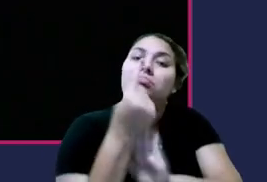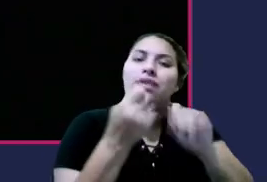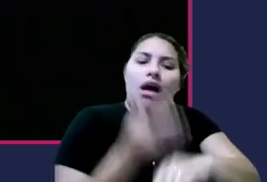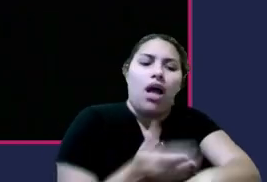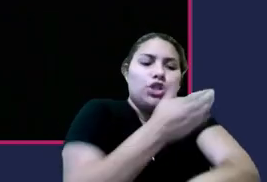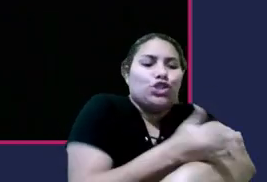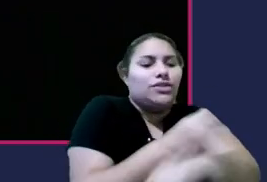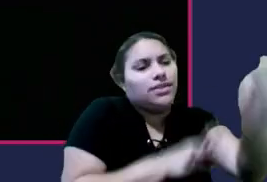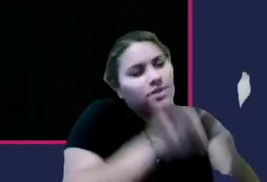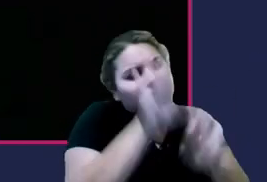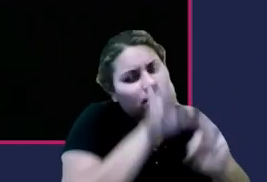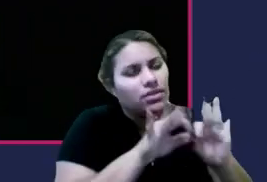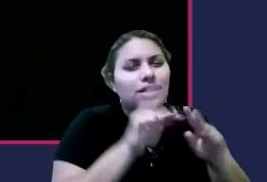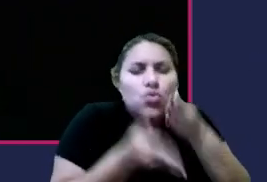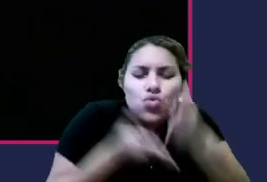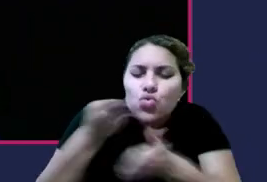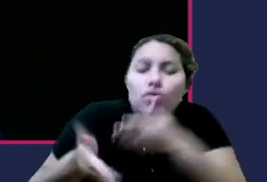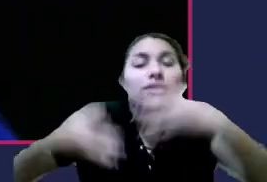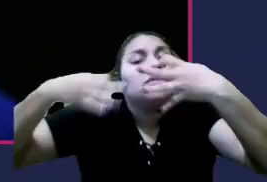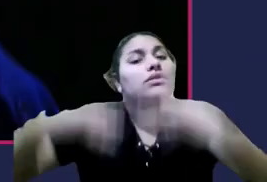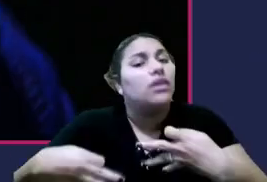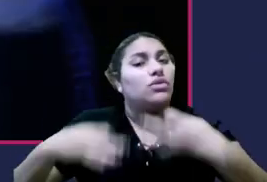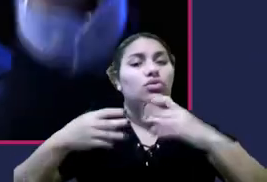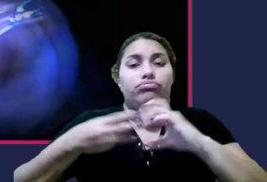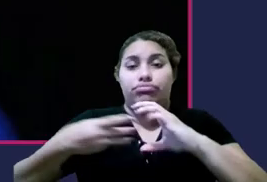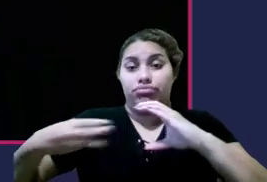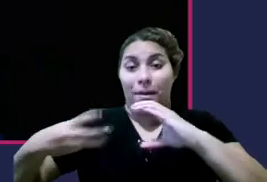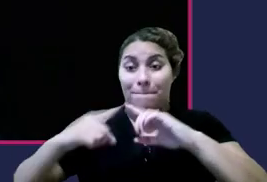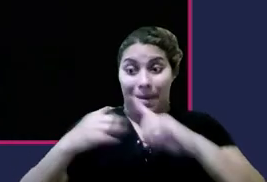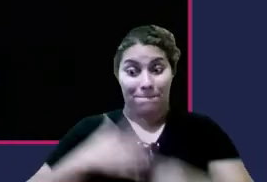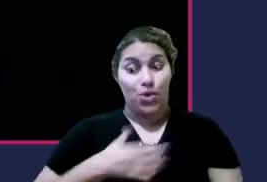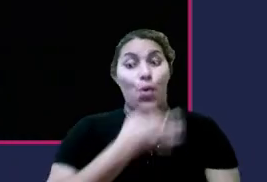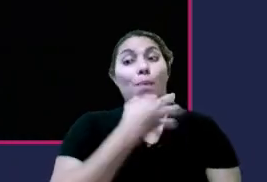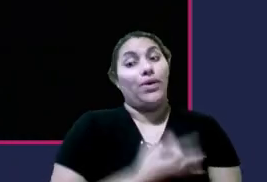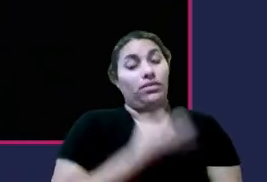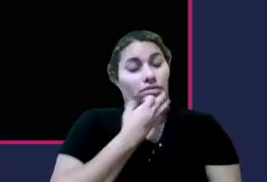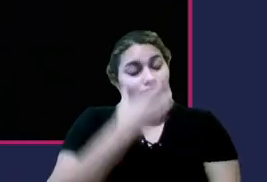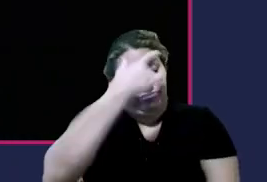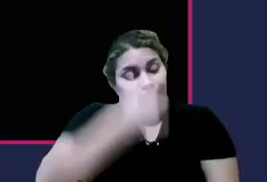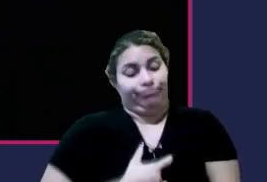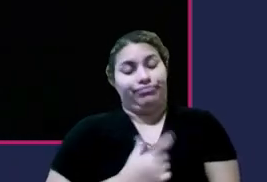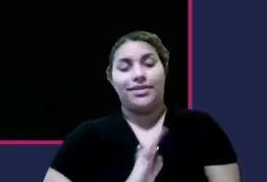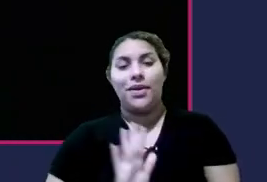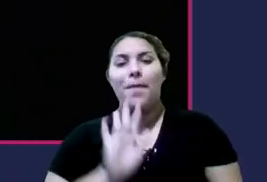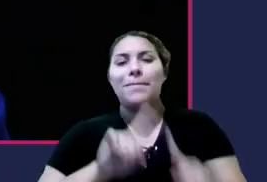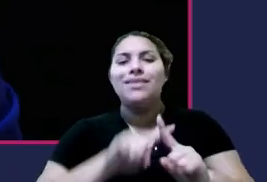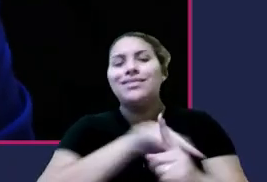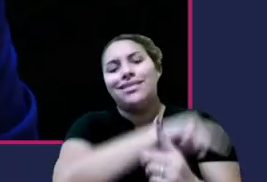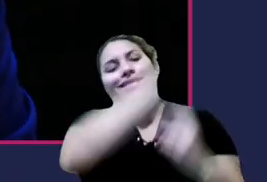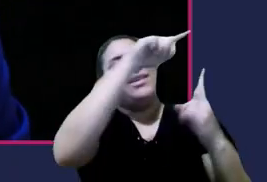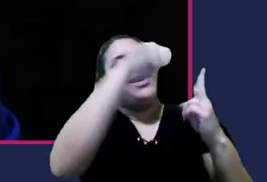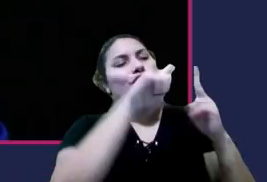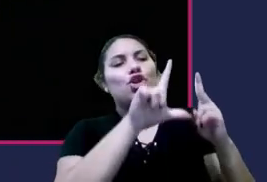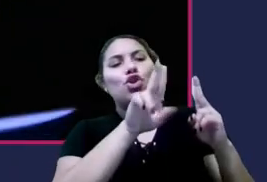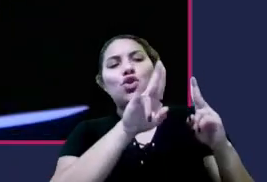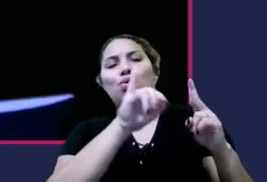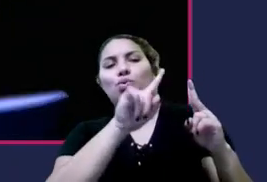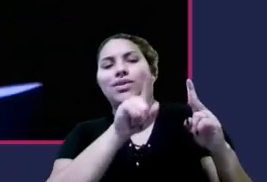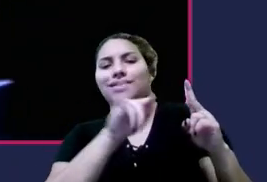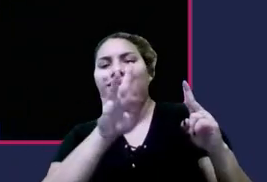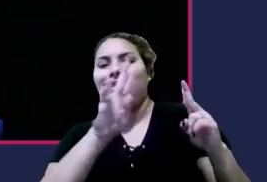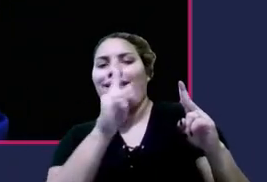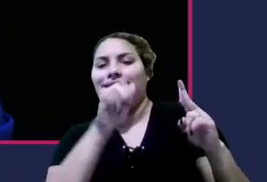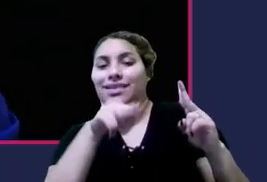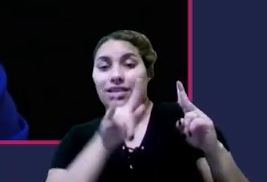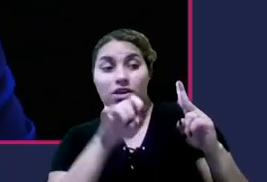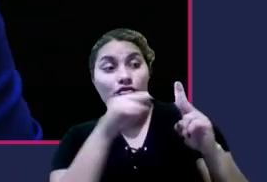a correct management plan for rare disease in the country. Now, let's go to Luis